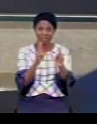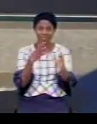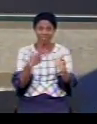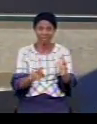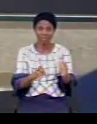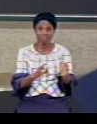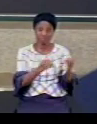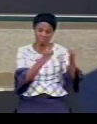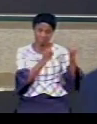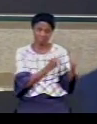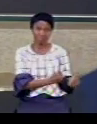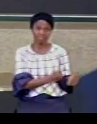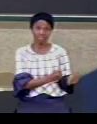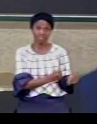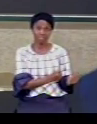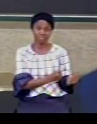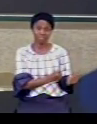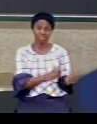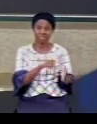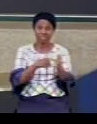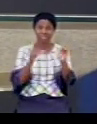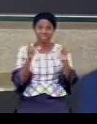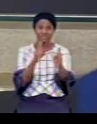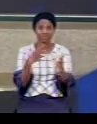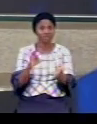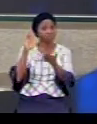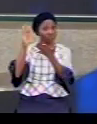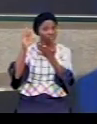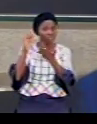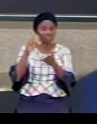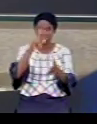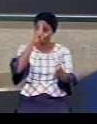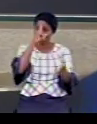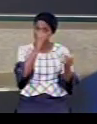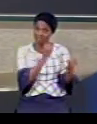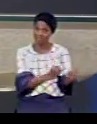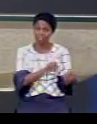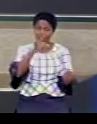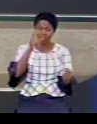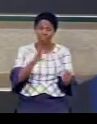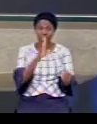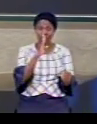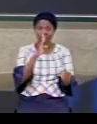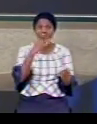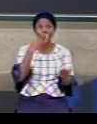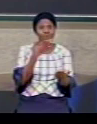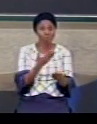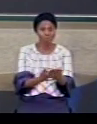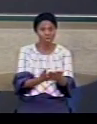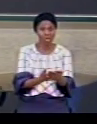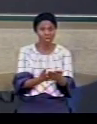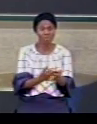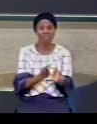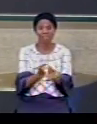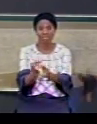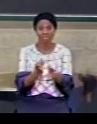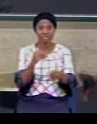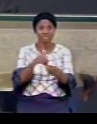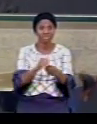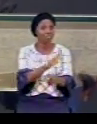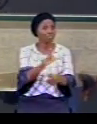of expectation, faith must be well defined in your life.